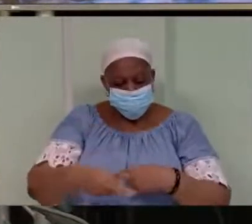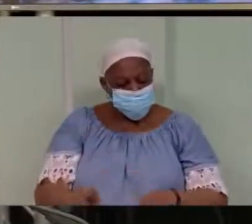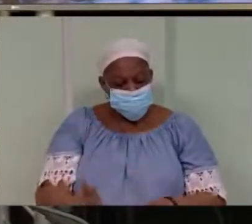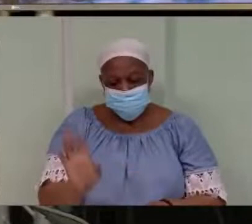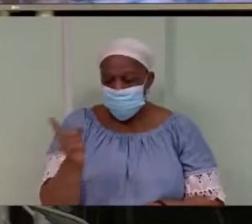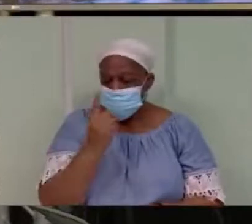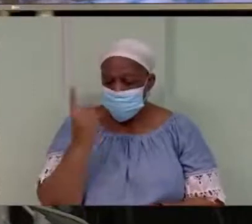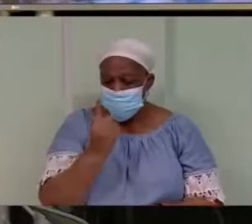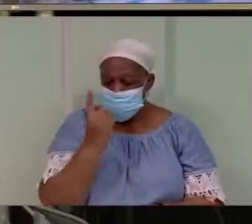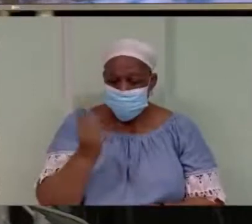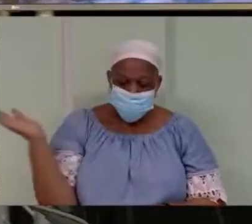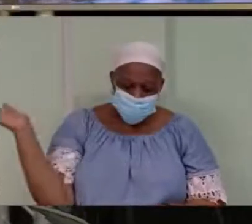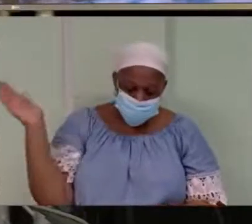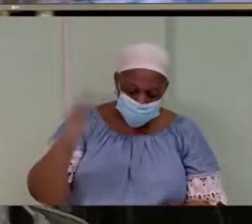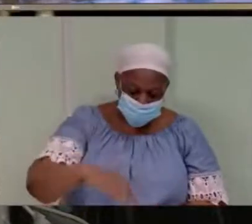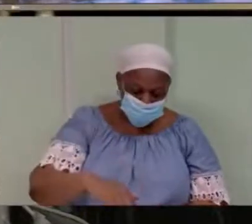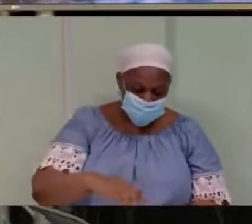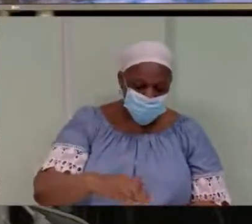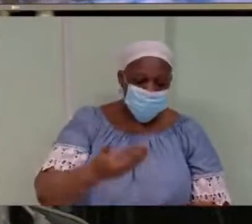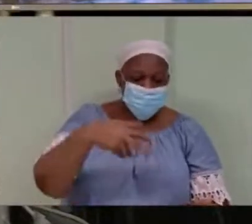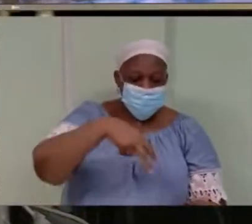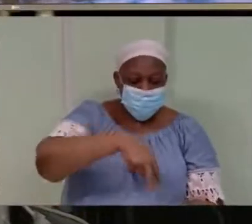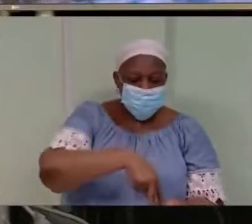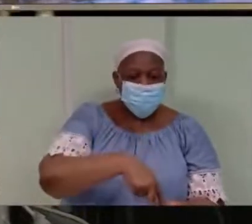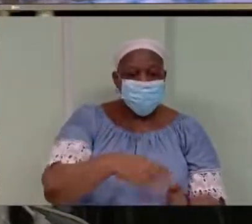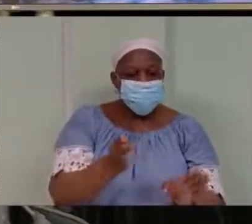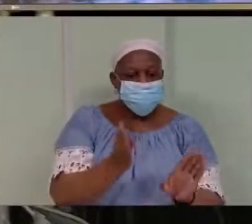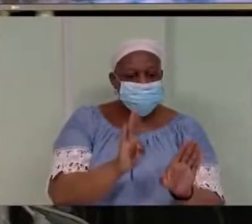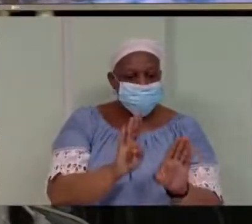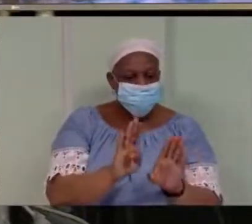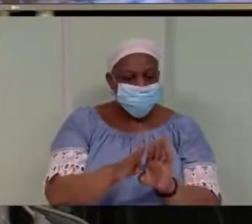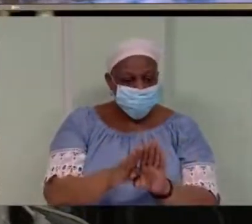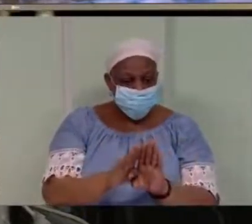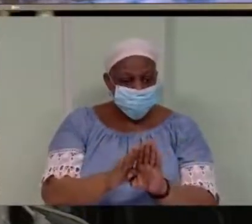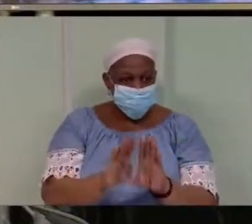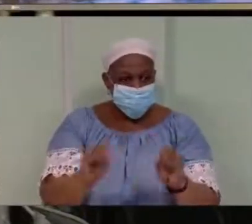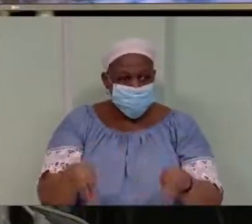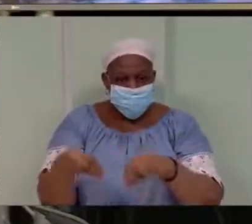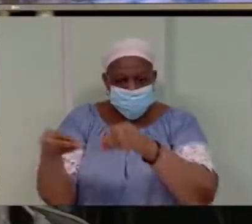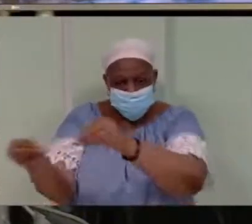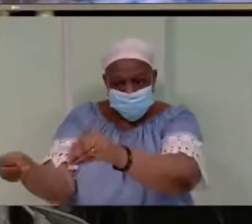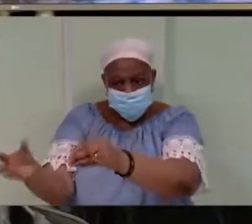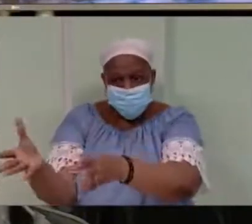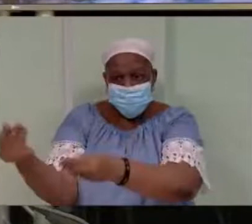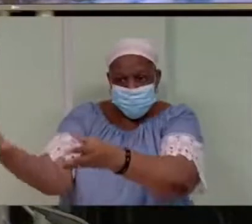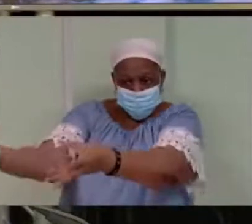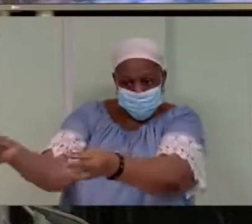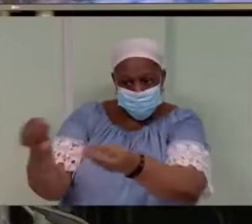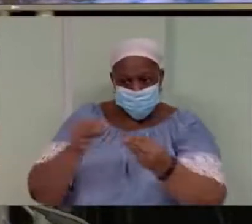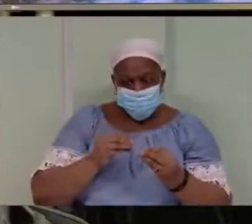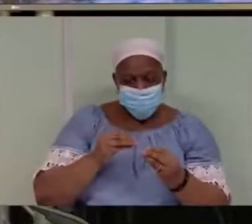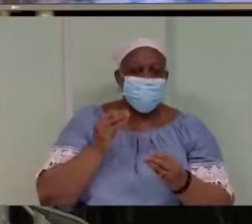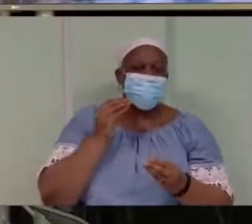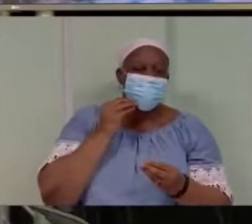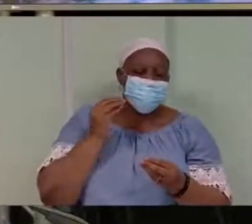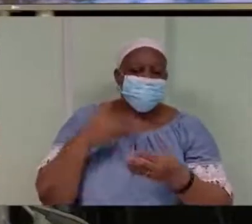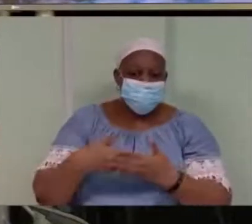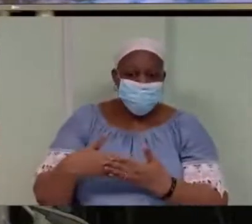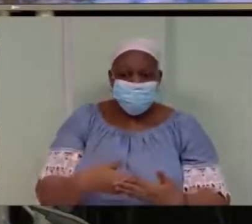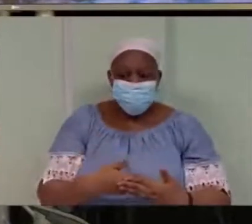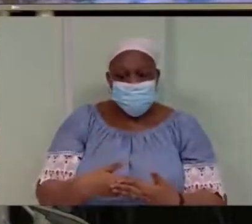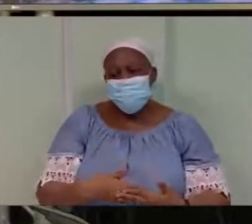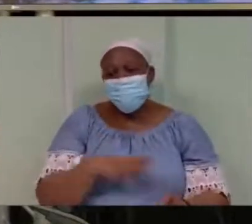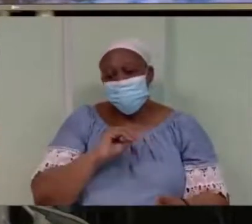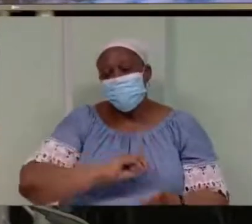drop off or pick up their children four impromptu meetings at centers